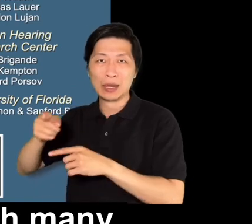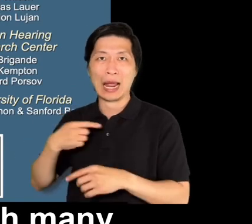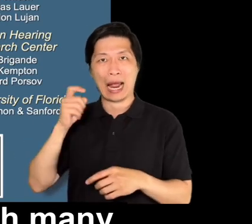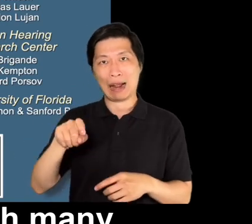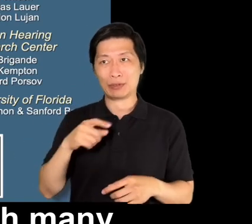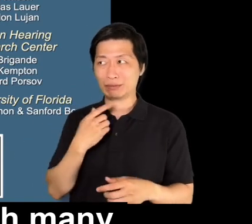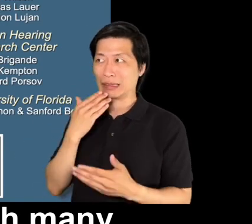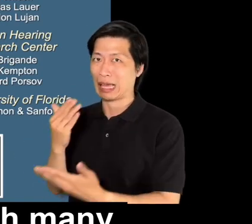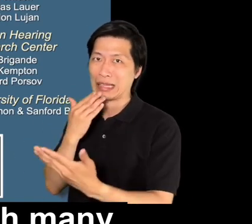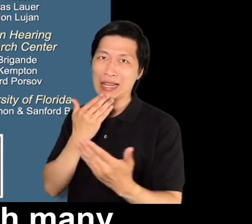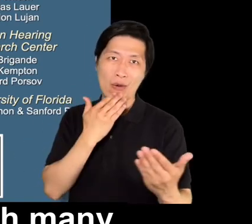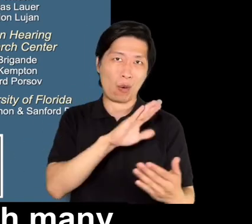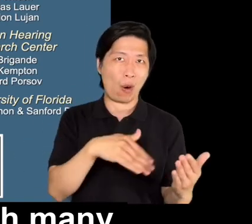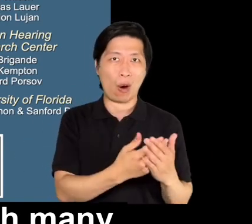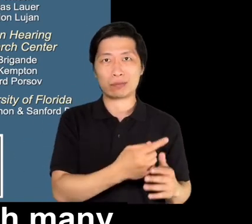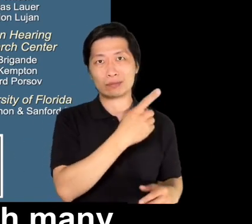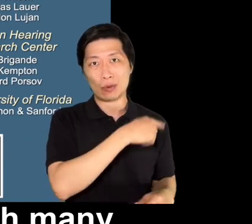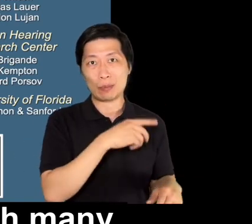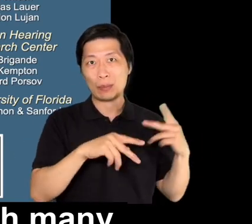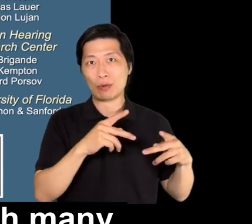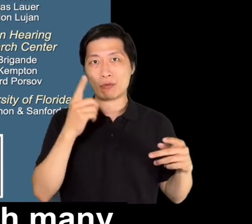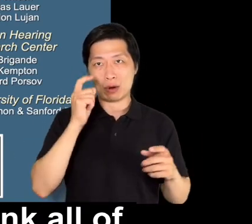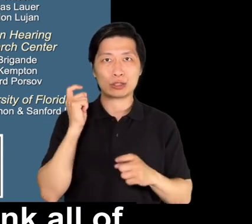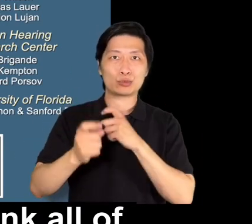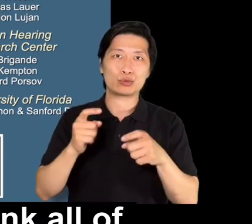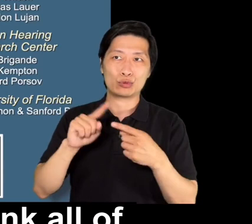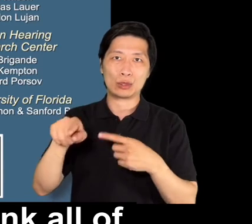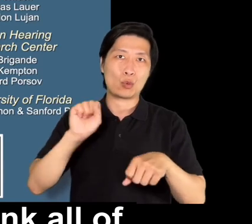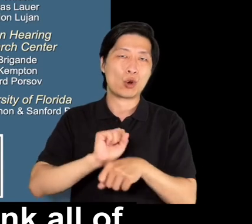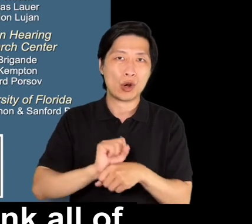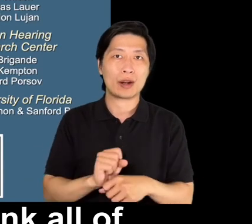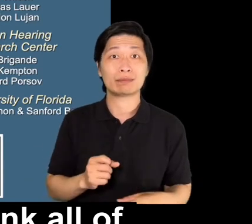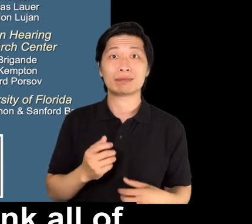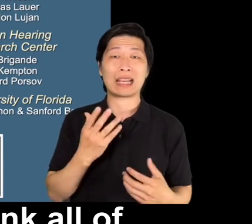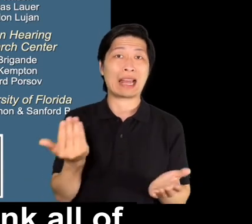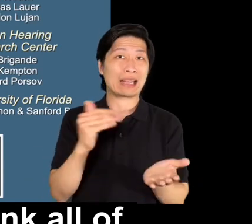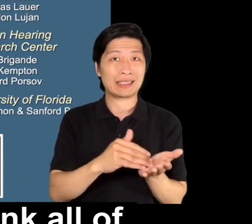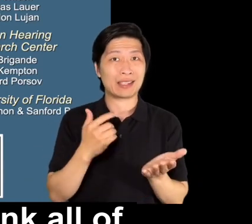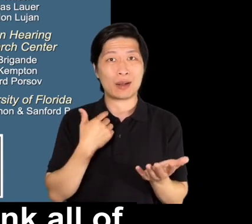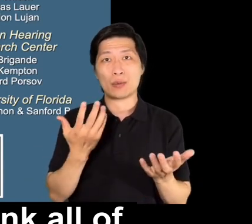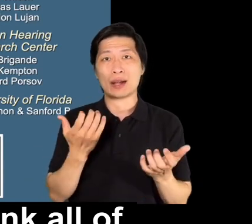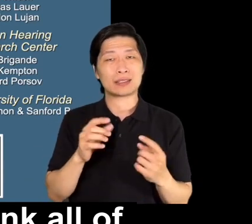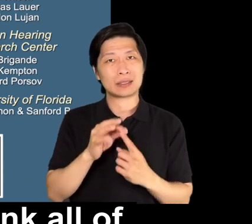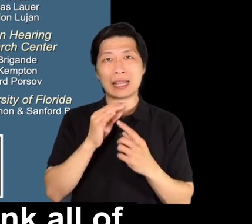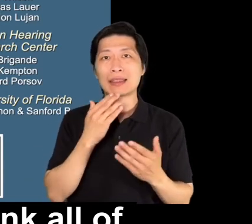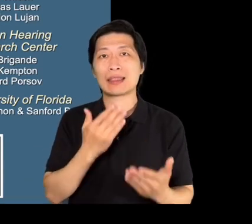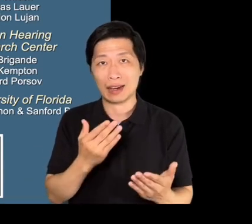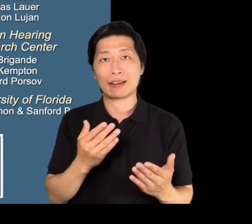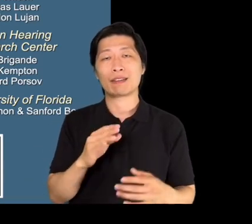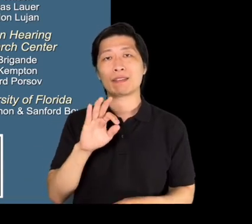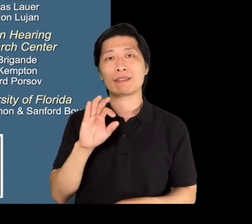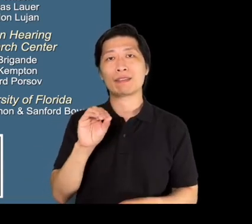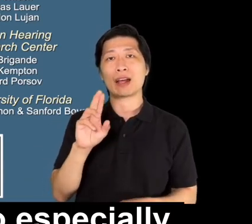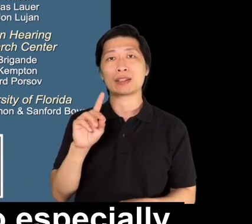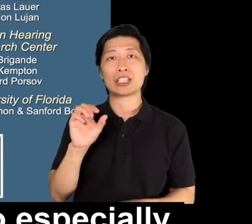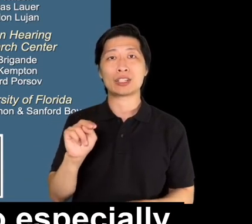And I have to thank all of them for their contributions to the work. And I want again to especially thank the Foundation